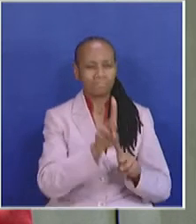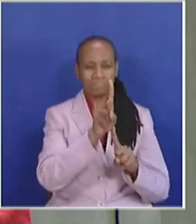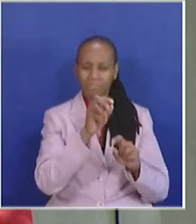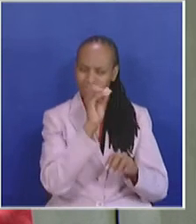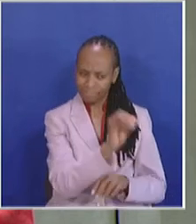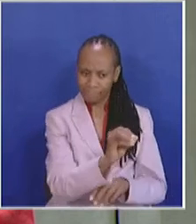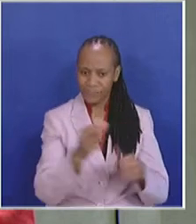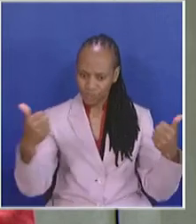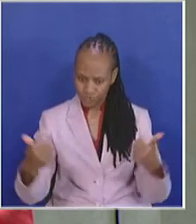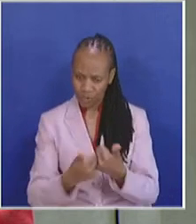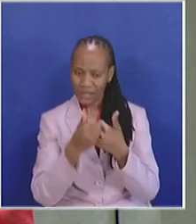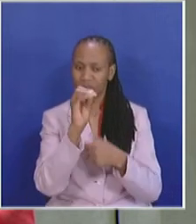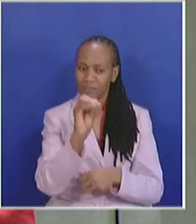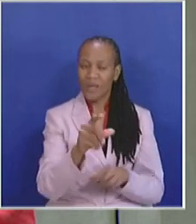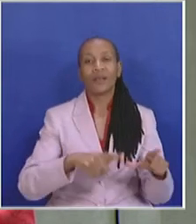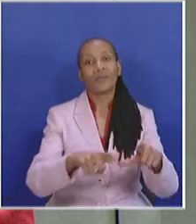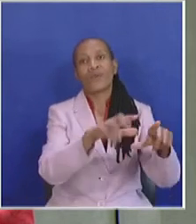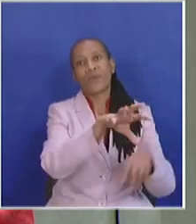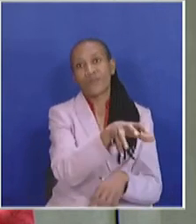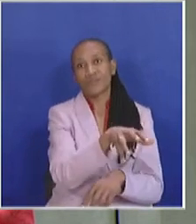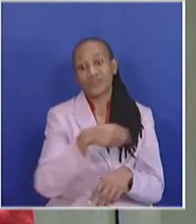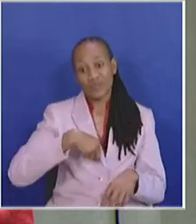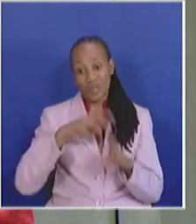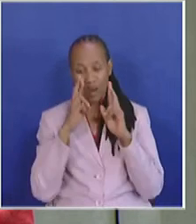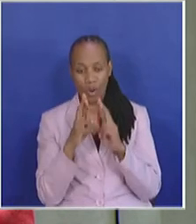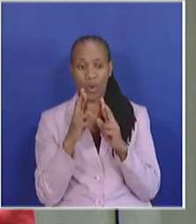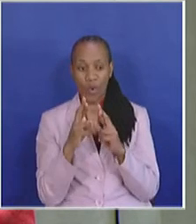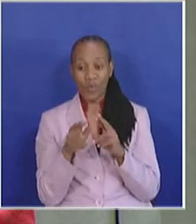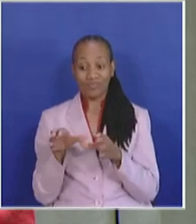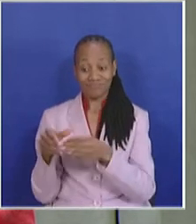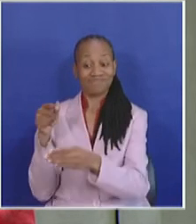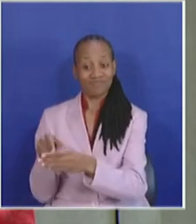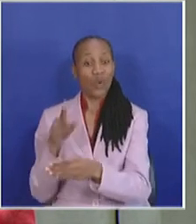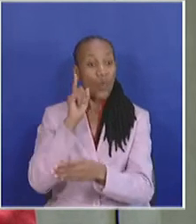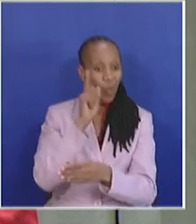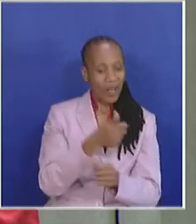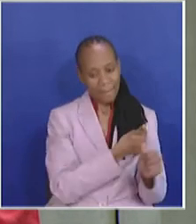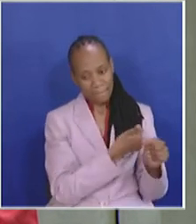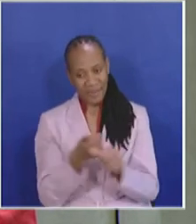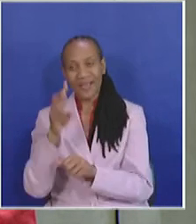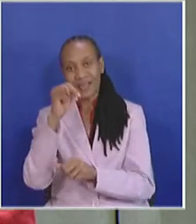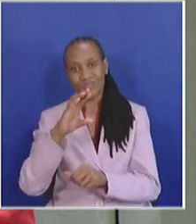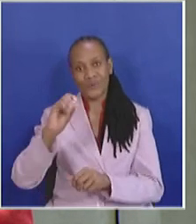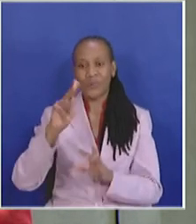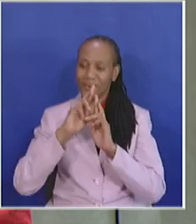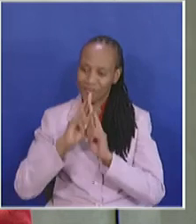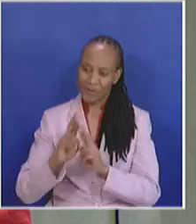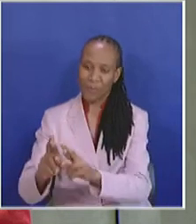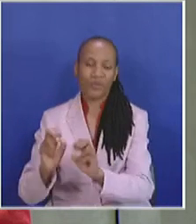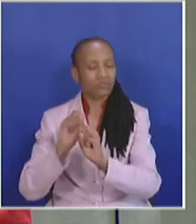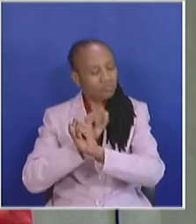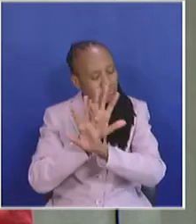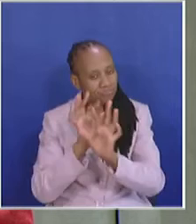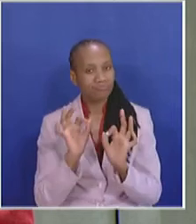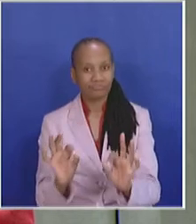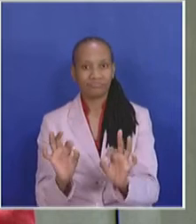that the province is faced with, and hope that they will be able to articulate this in this House very well on behalf of